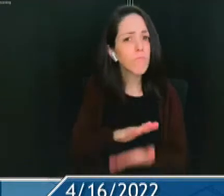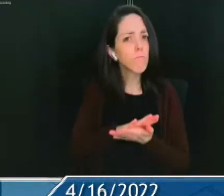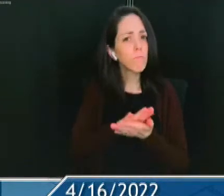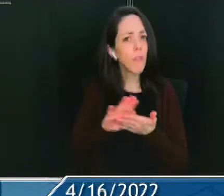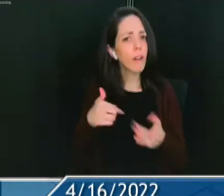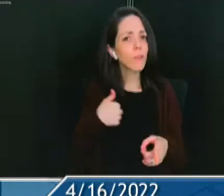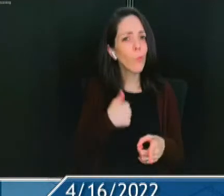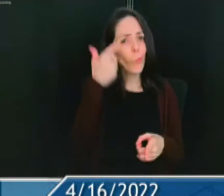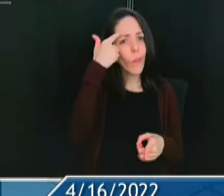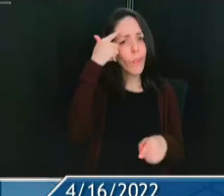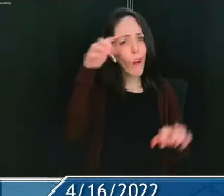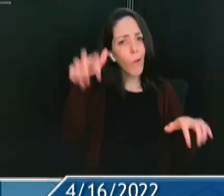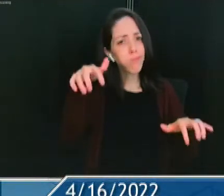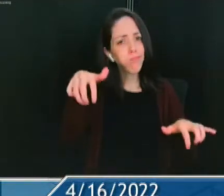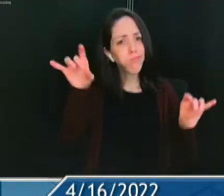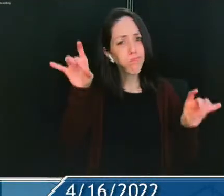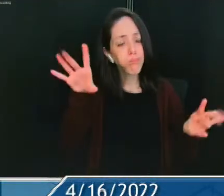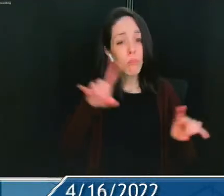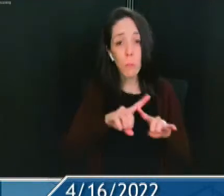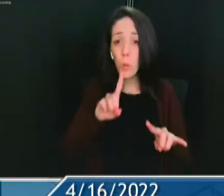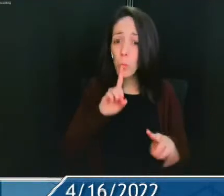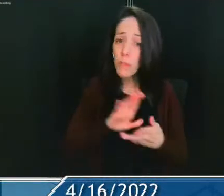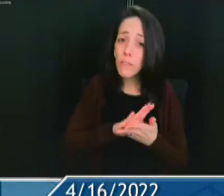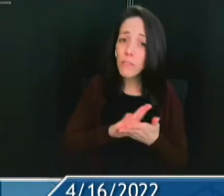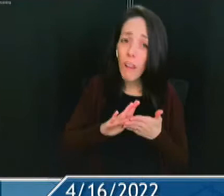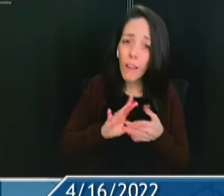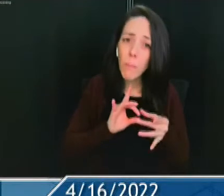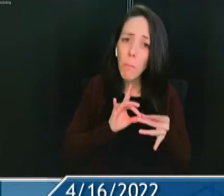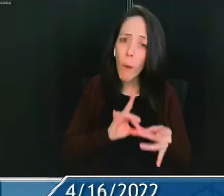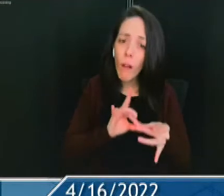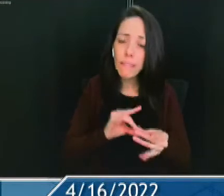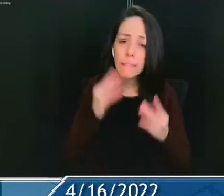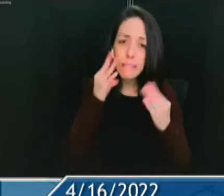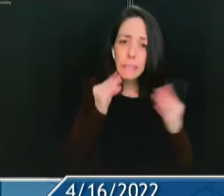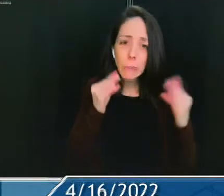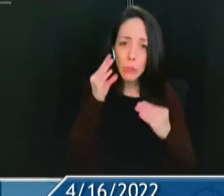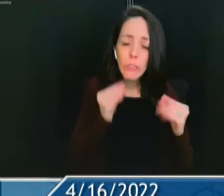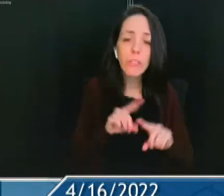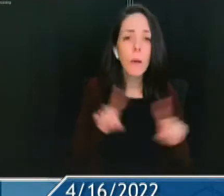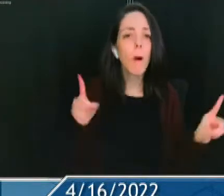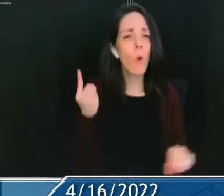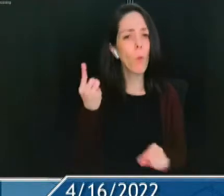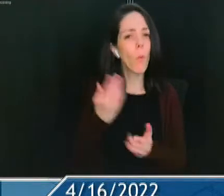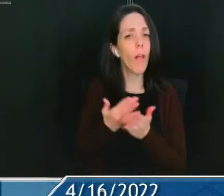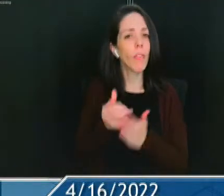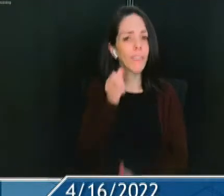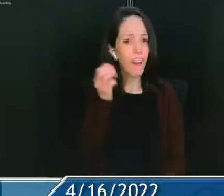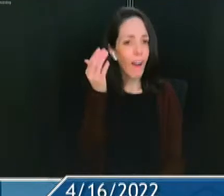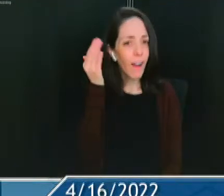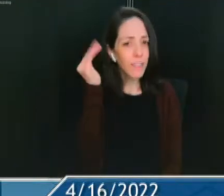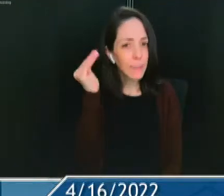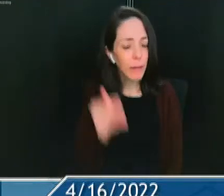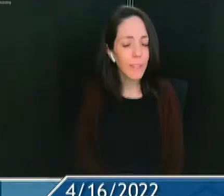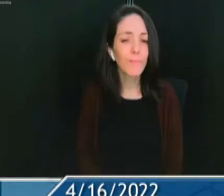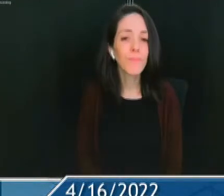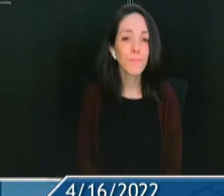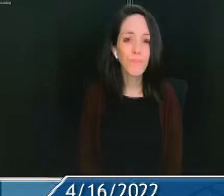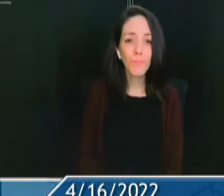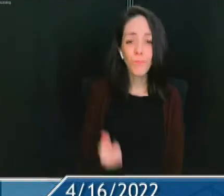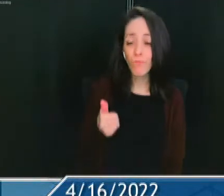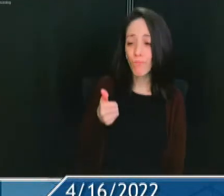was kind of a bonding experience. It's been really nice. But the thing we didn't expect is even though our journey to school is only